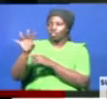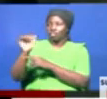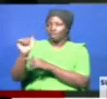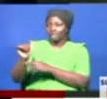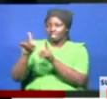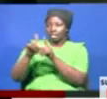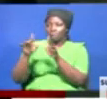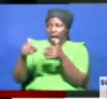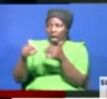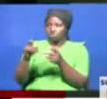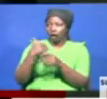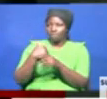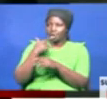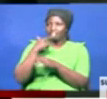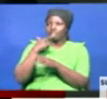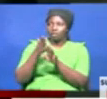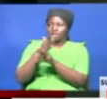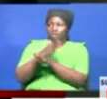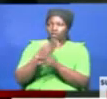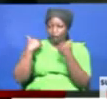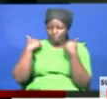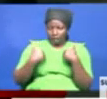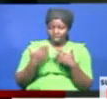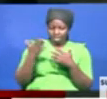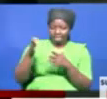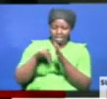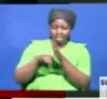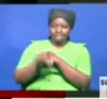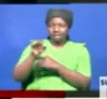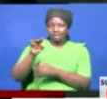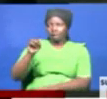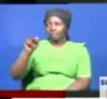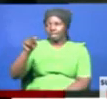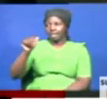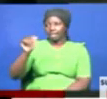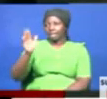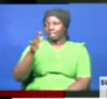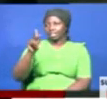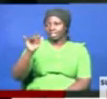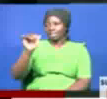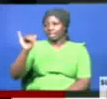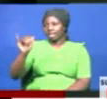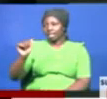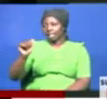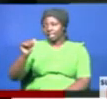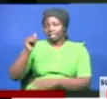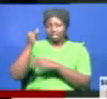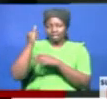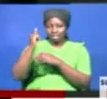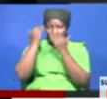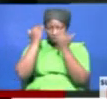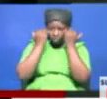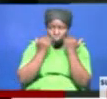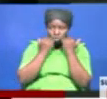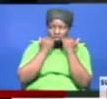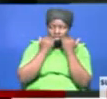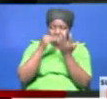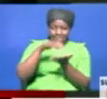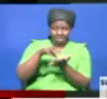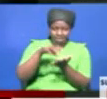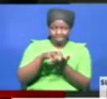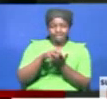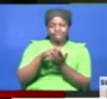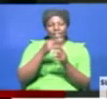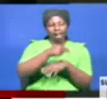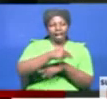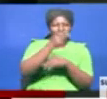out much earlier, I was in Manyara from the case, from the High Court through the Court of Appeal and